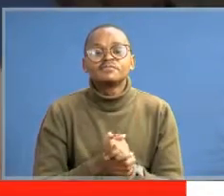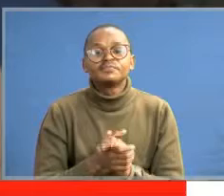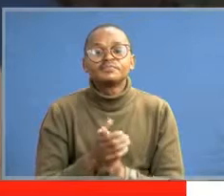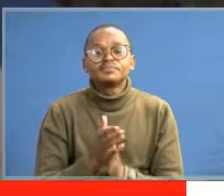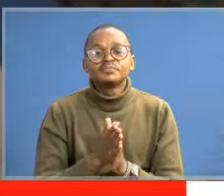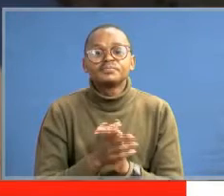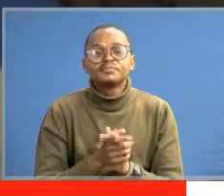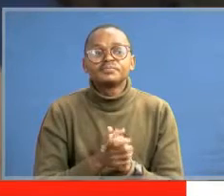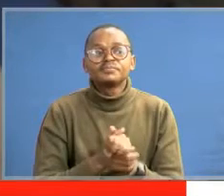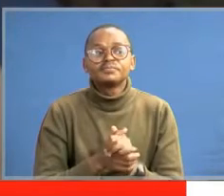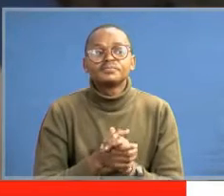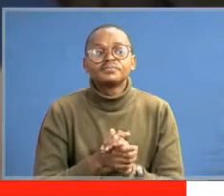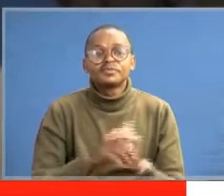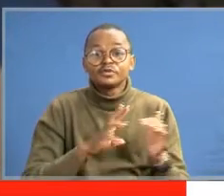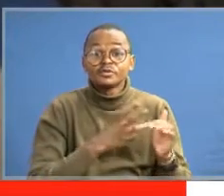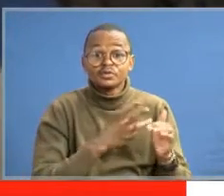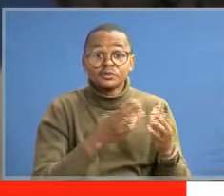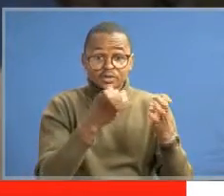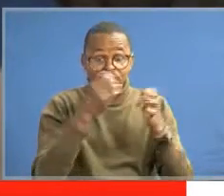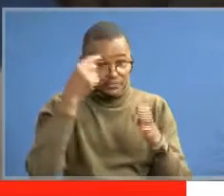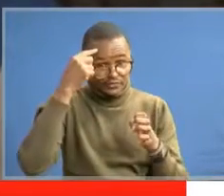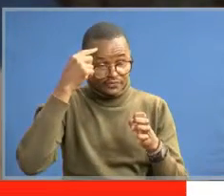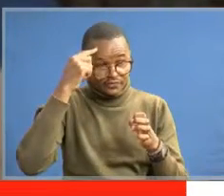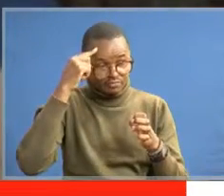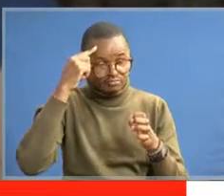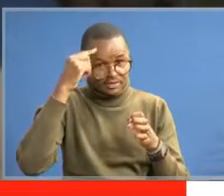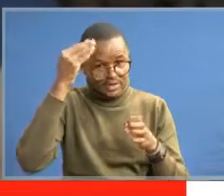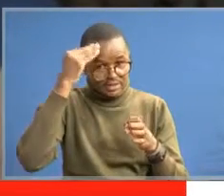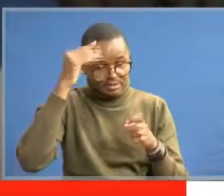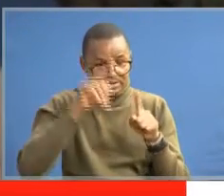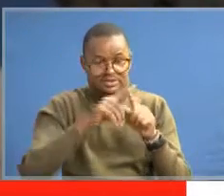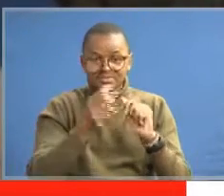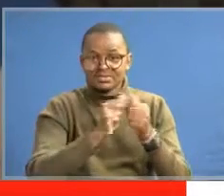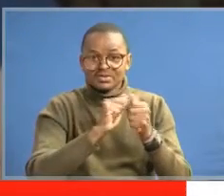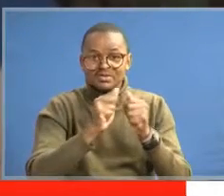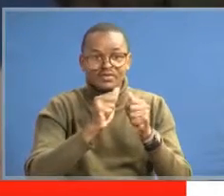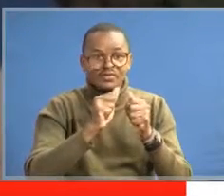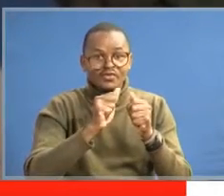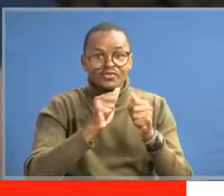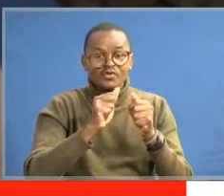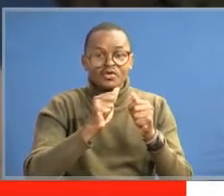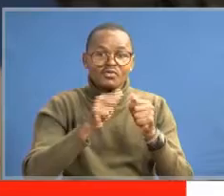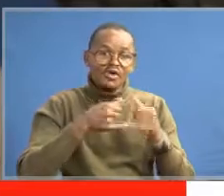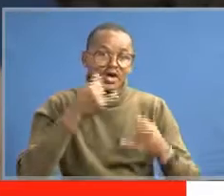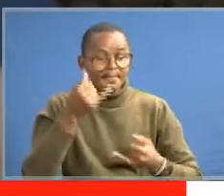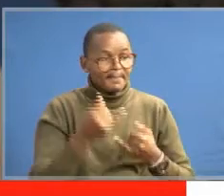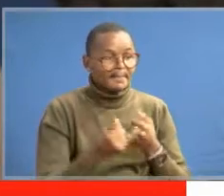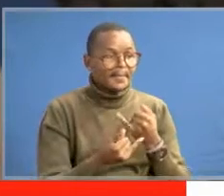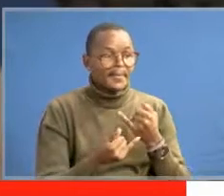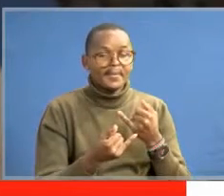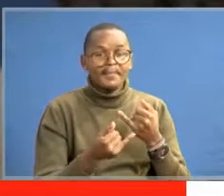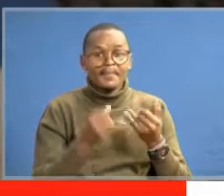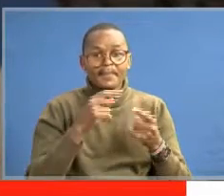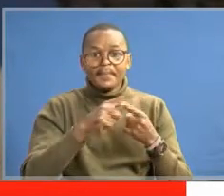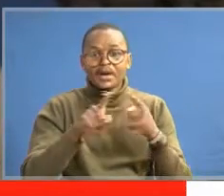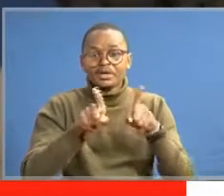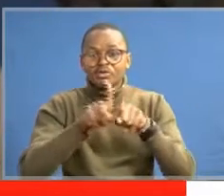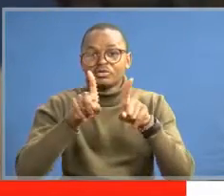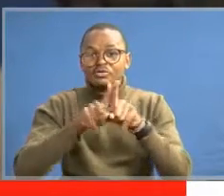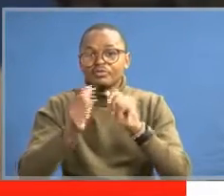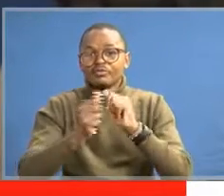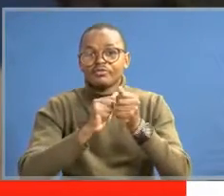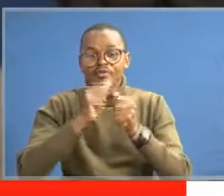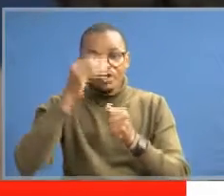I believe that virtual reality for education and also gaming, not just gaming for recreational purposes or fun, but also gaming